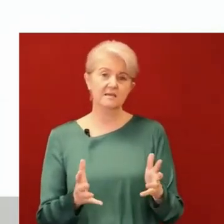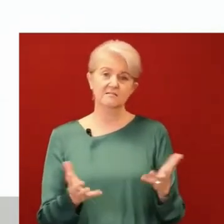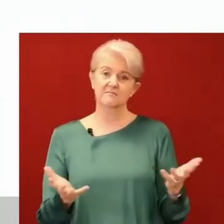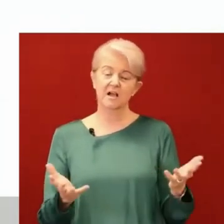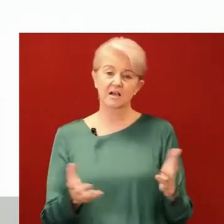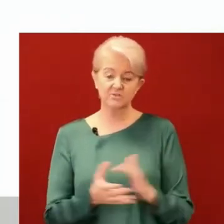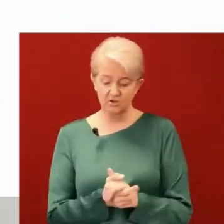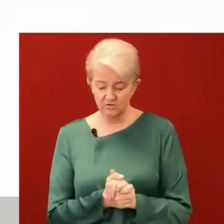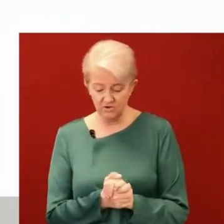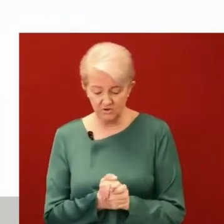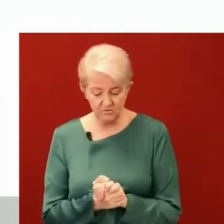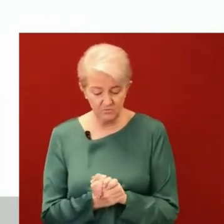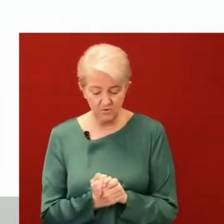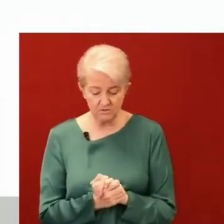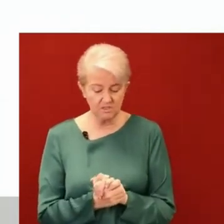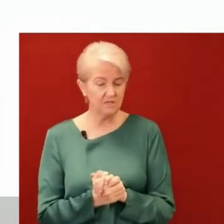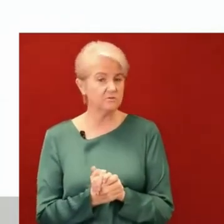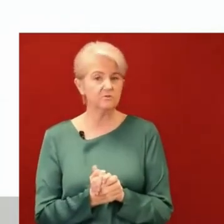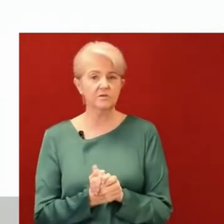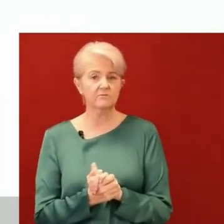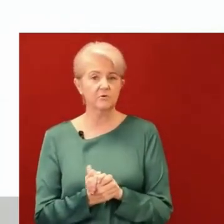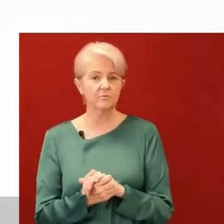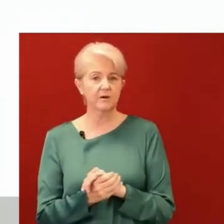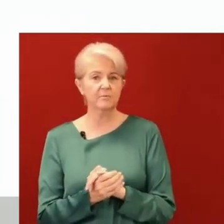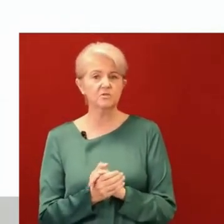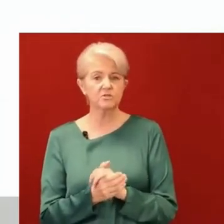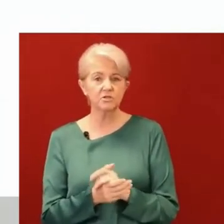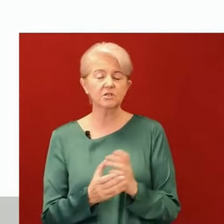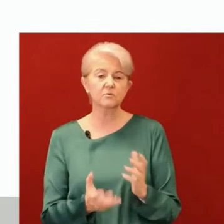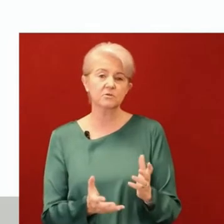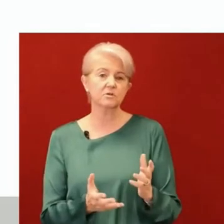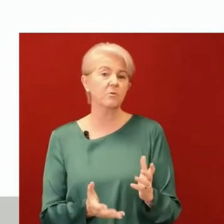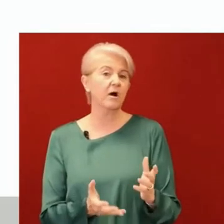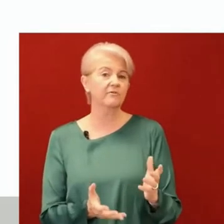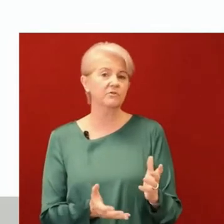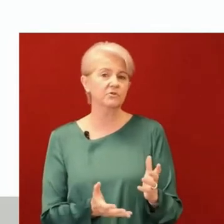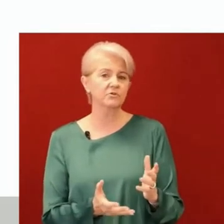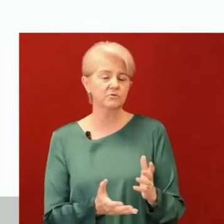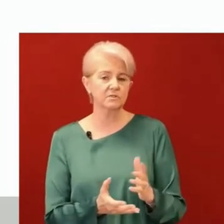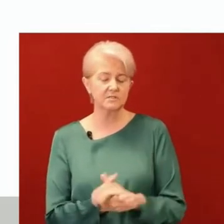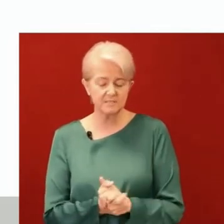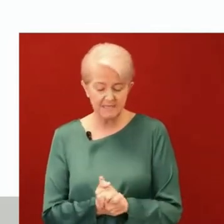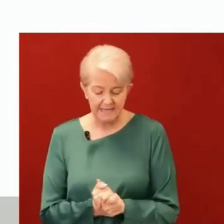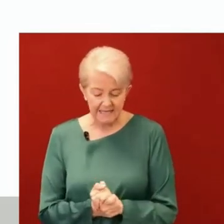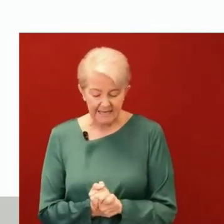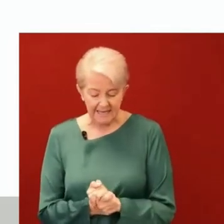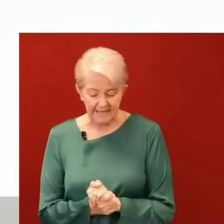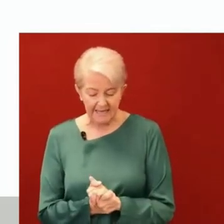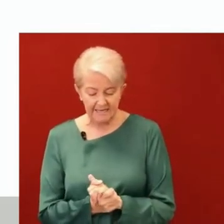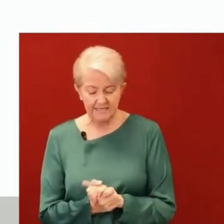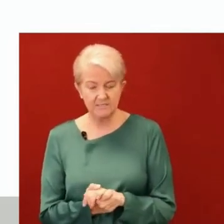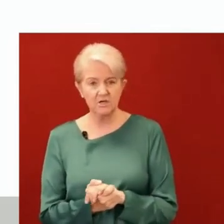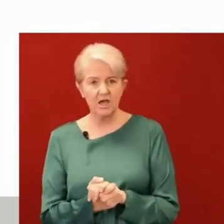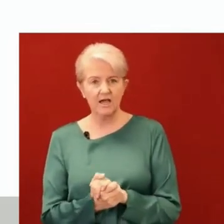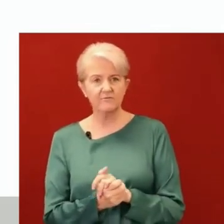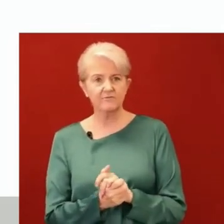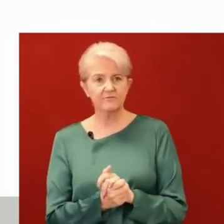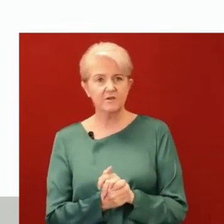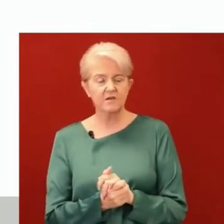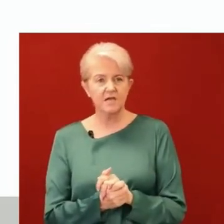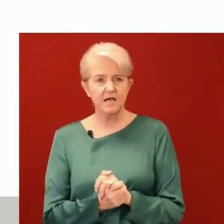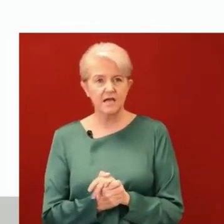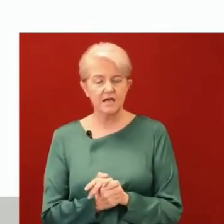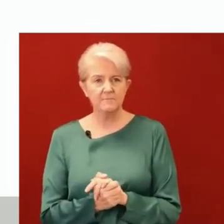day, I don't know what he was looking for, but it most certainly wasn't a wife and two daughters. And his